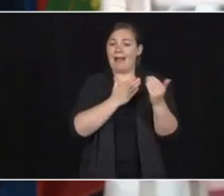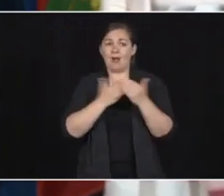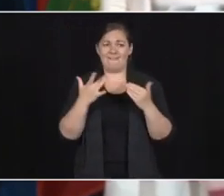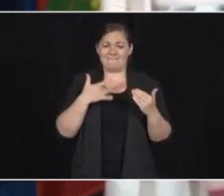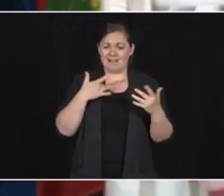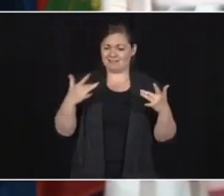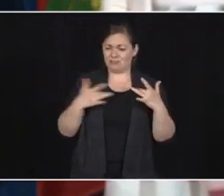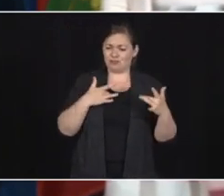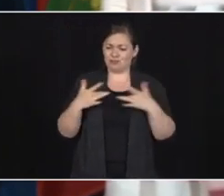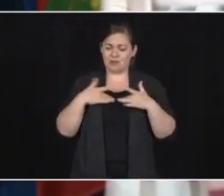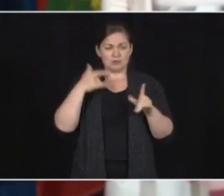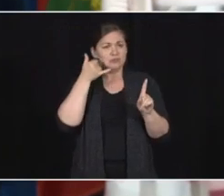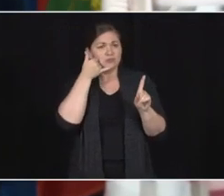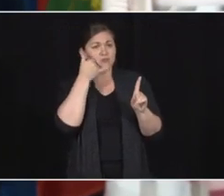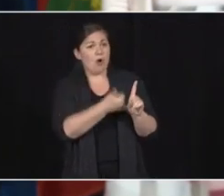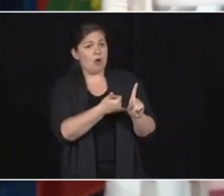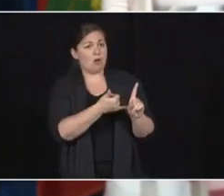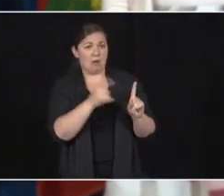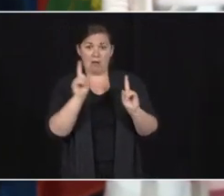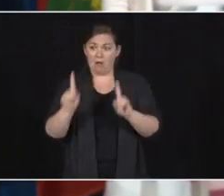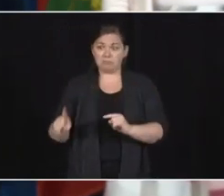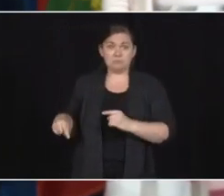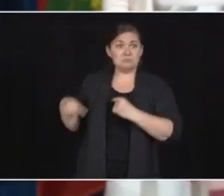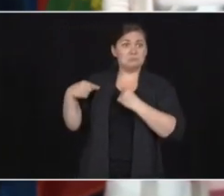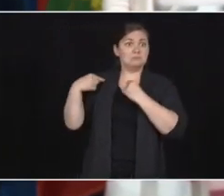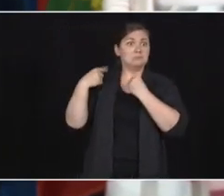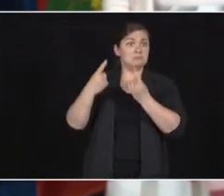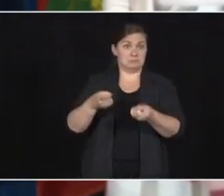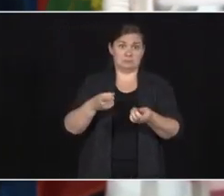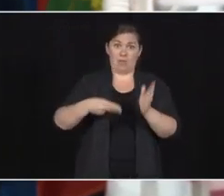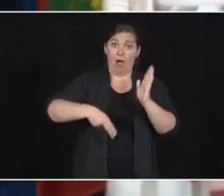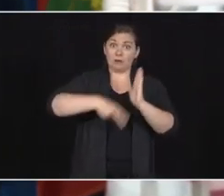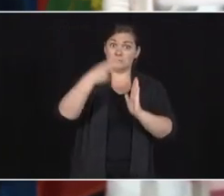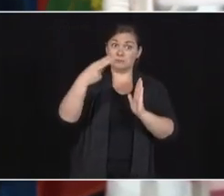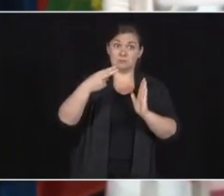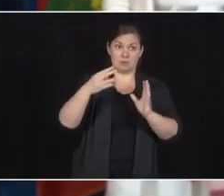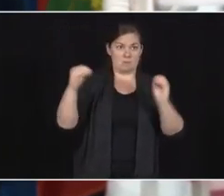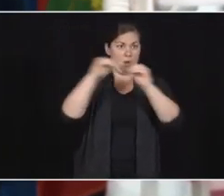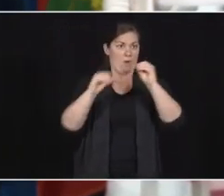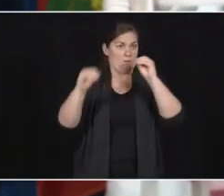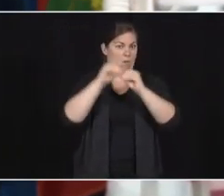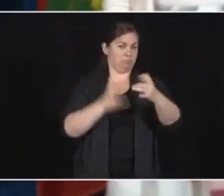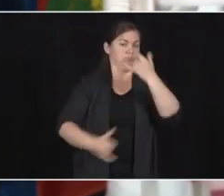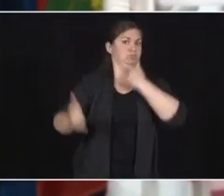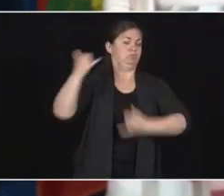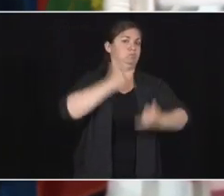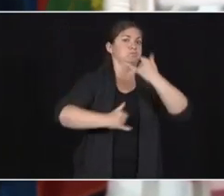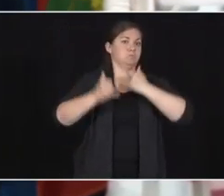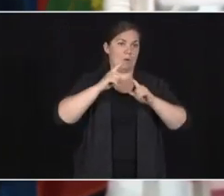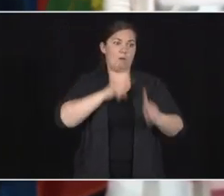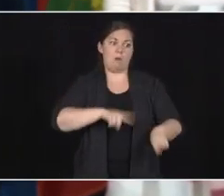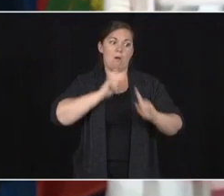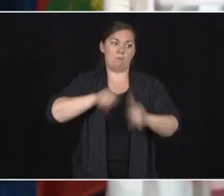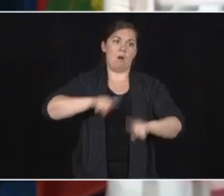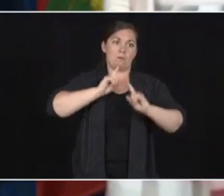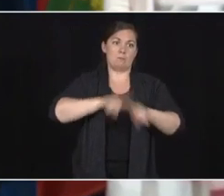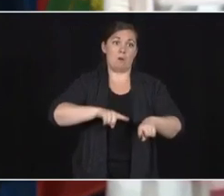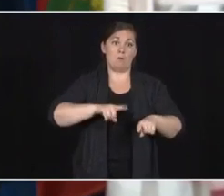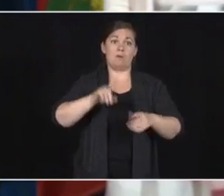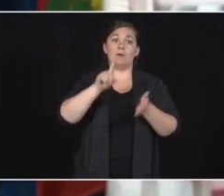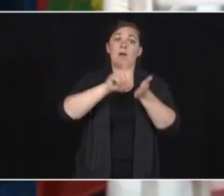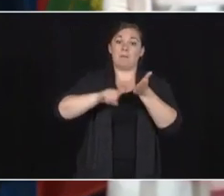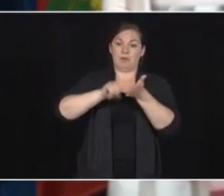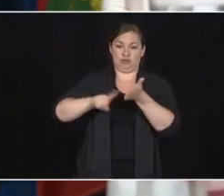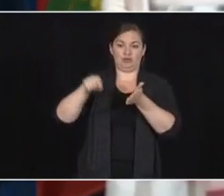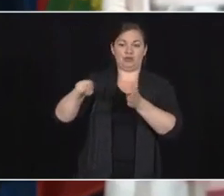we've had an increased number of incidents, to be absolutely transparent, reported, and our inspectors are busy responding to that. We